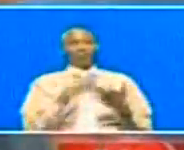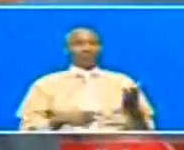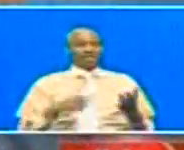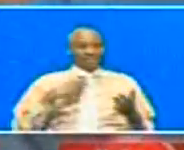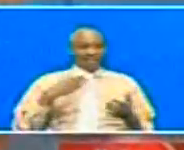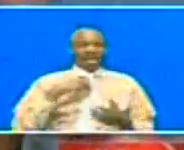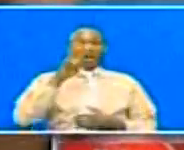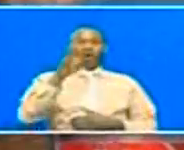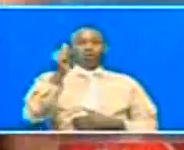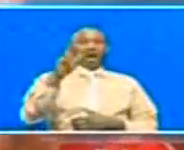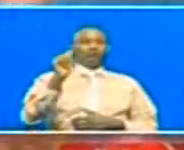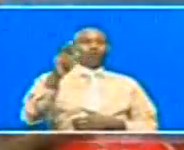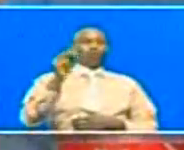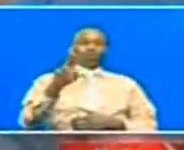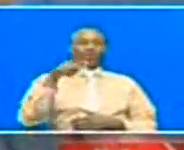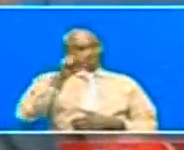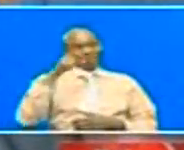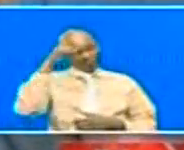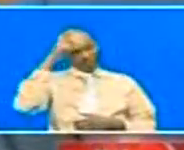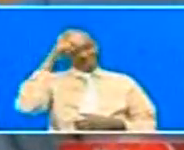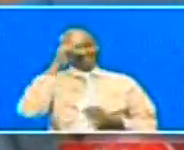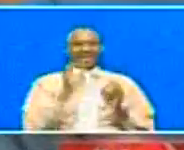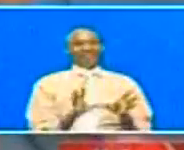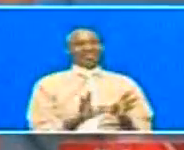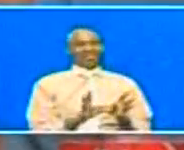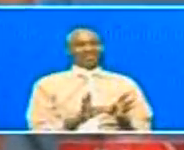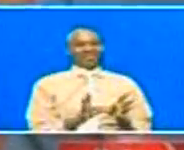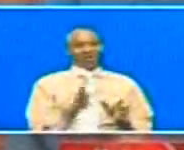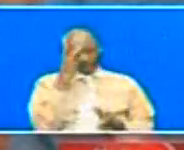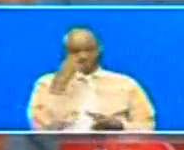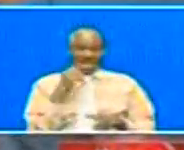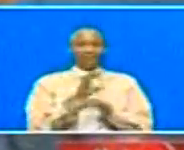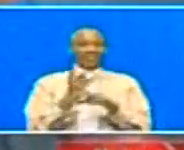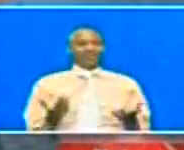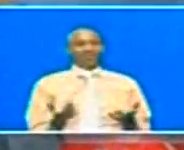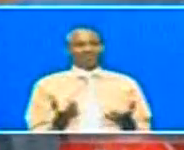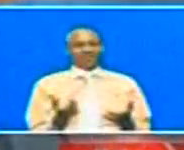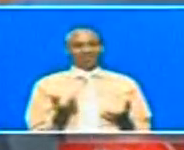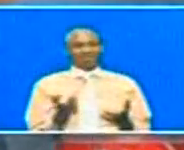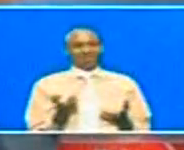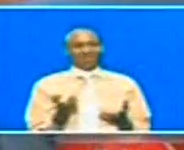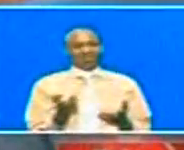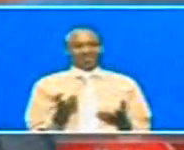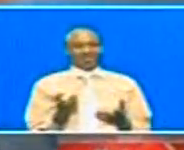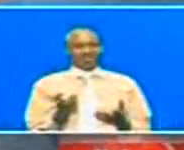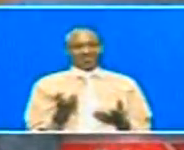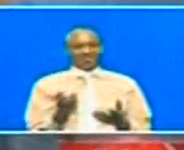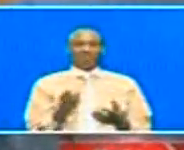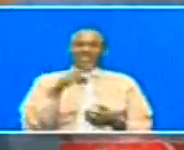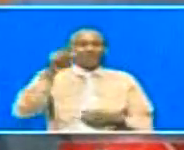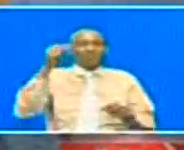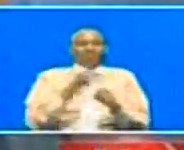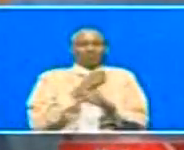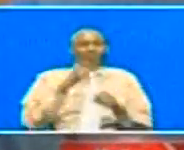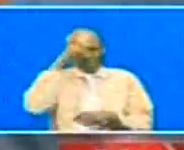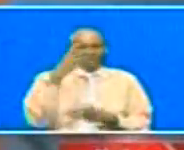Waruru Washira can be. You know, that's my advice. Yes. And I ask, how unwise can you get?